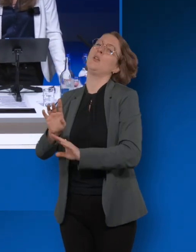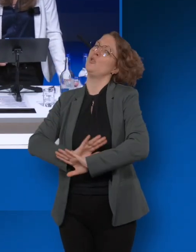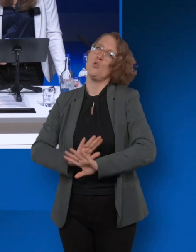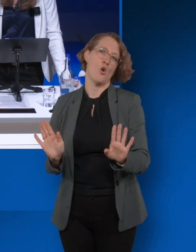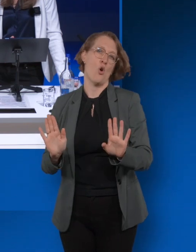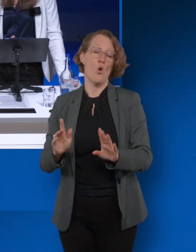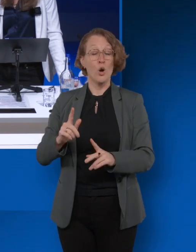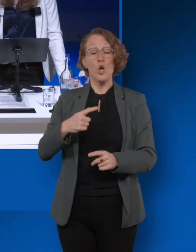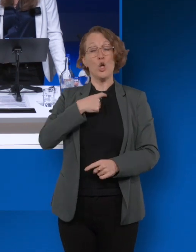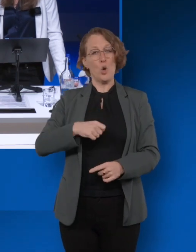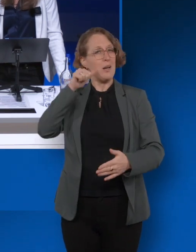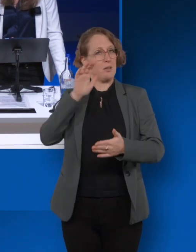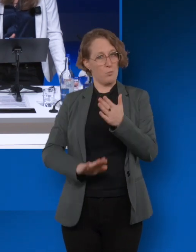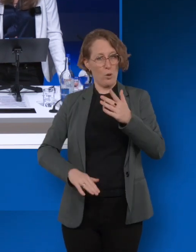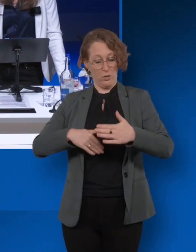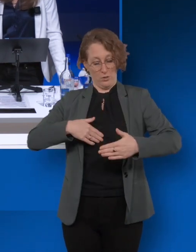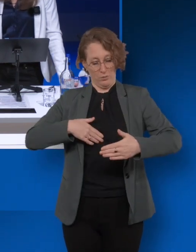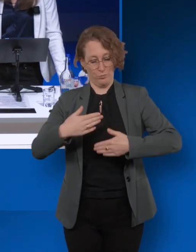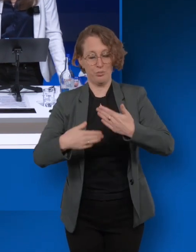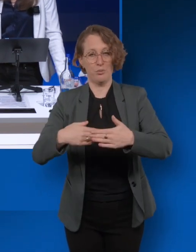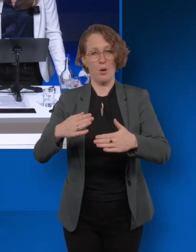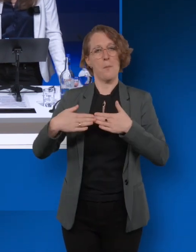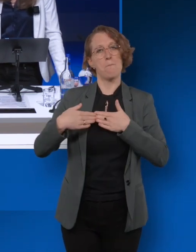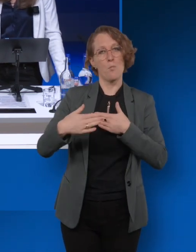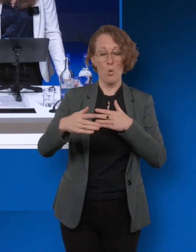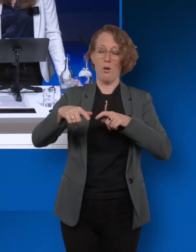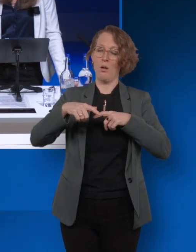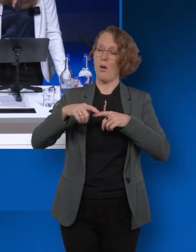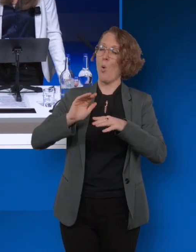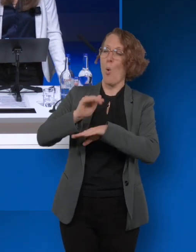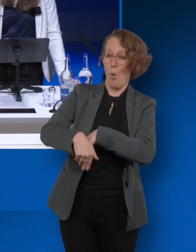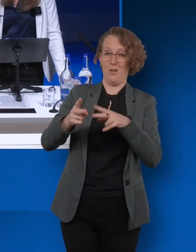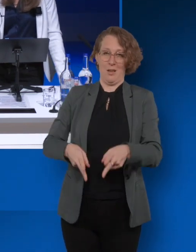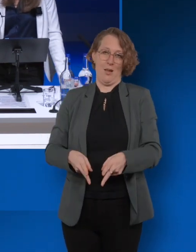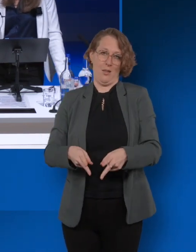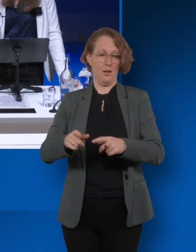human experience continues beyond the grave."